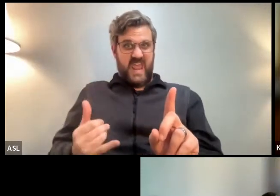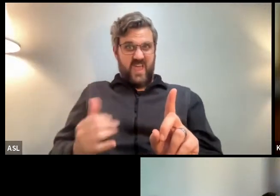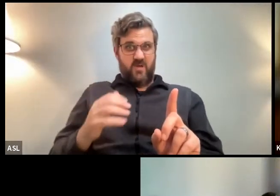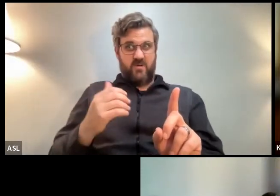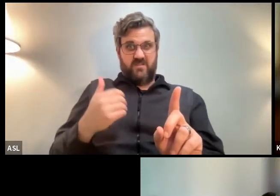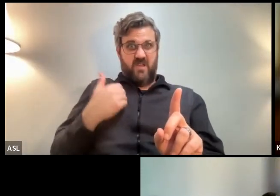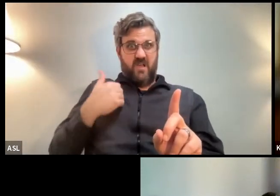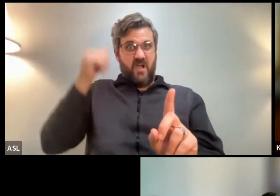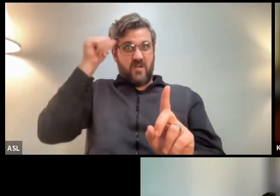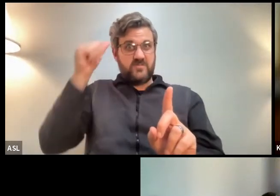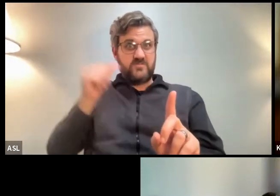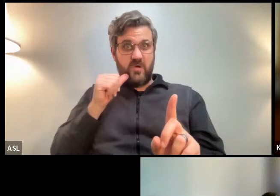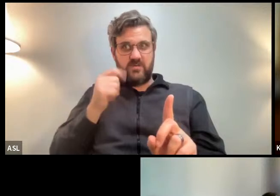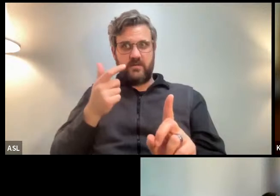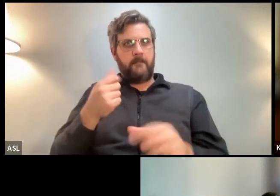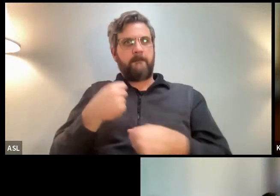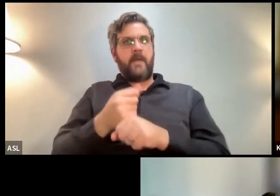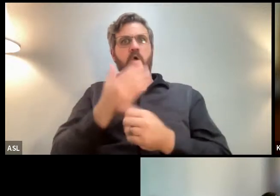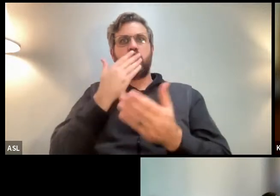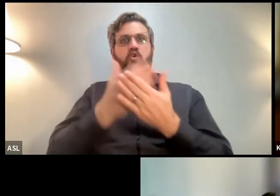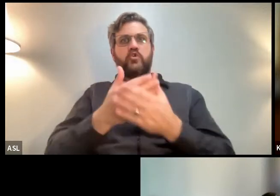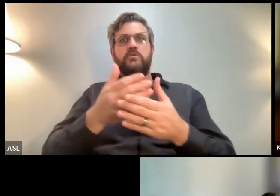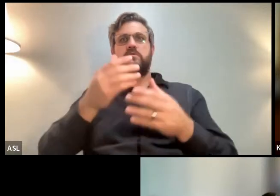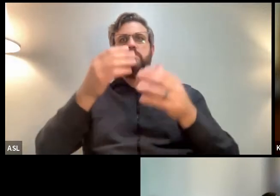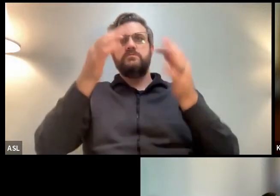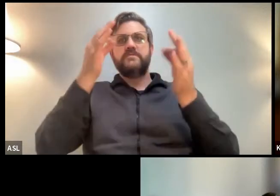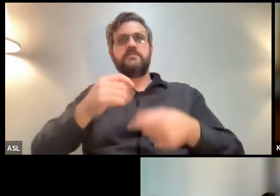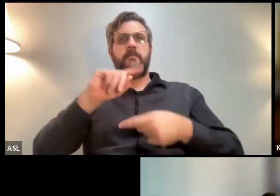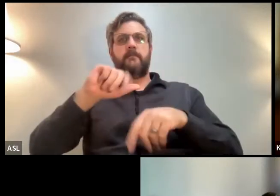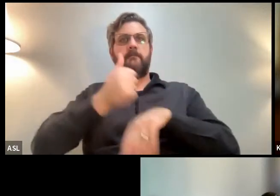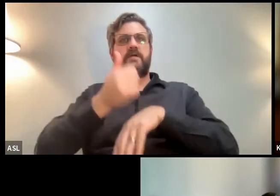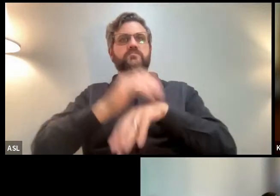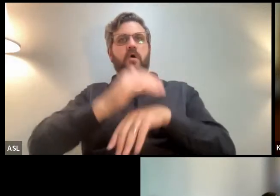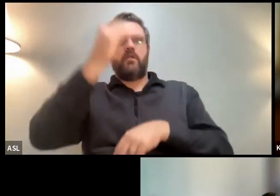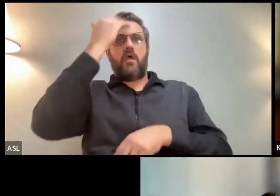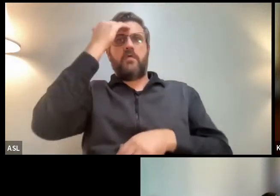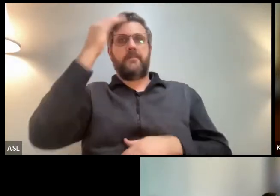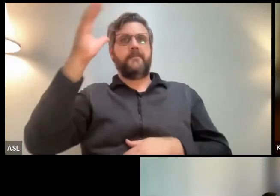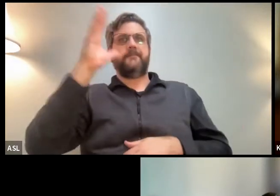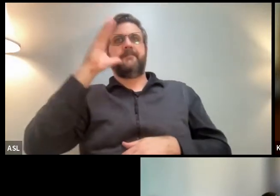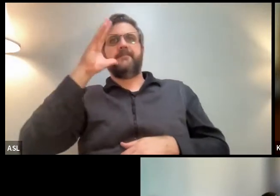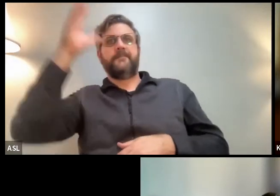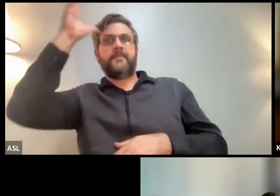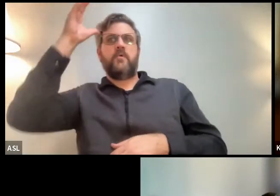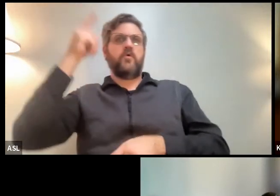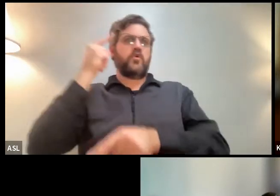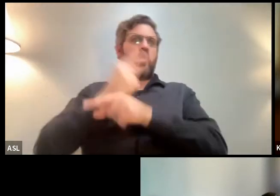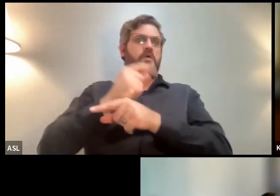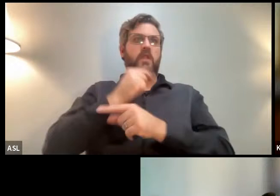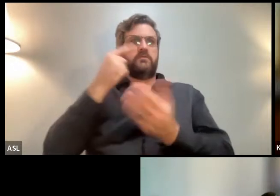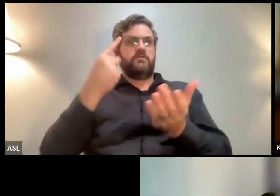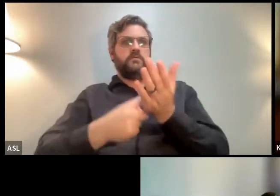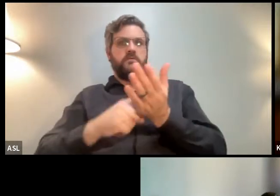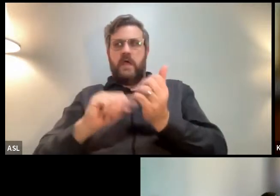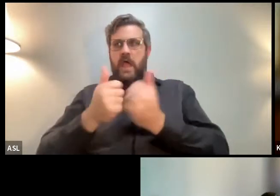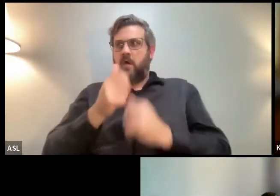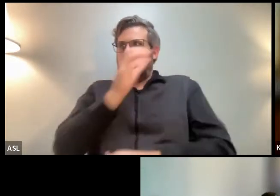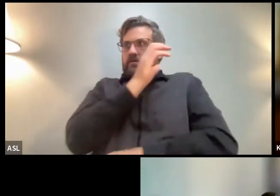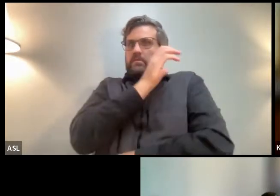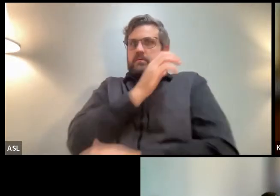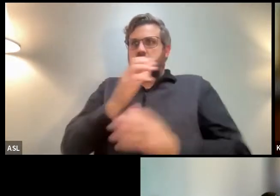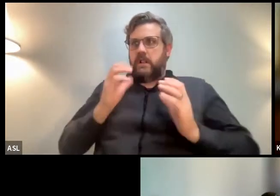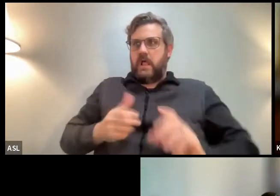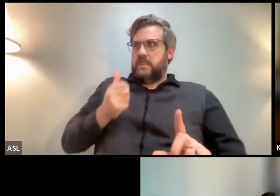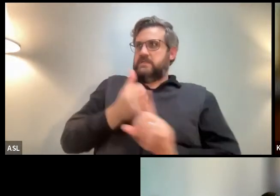adults making informed choices like the IUD if the parent and guardian are not having those discussions? Do you know if Claire